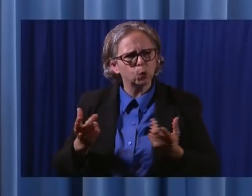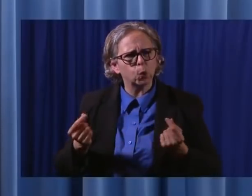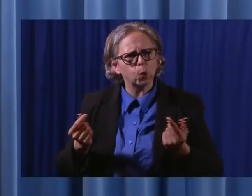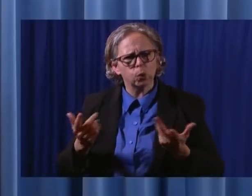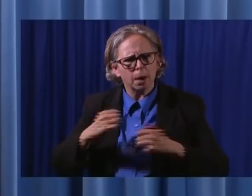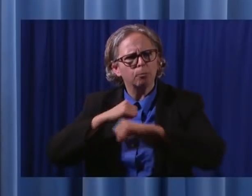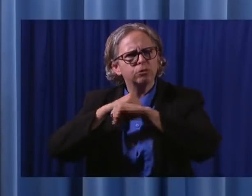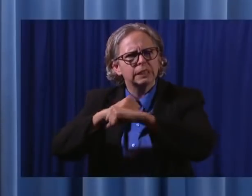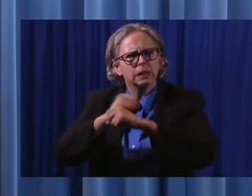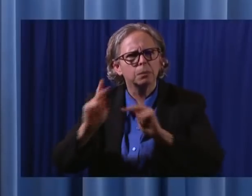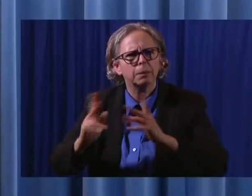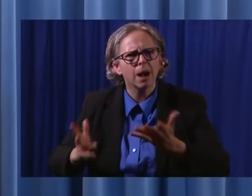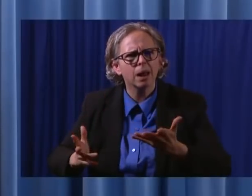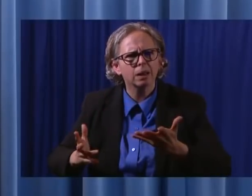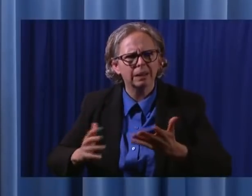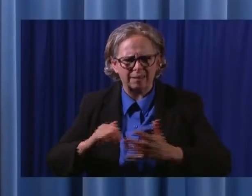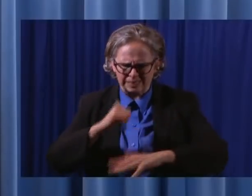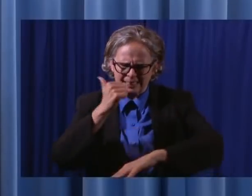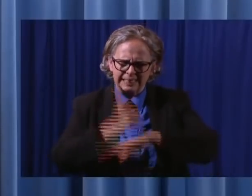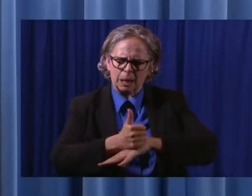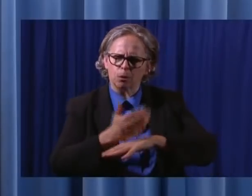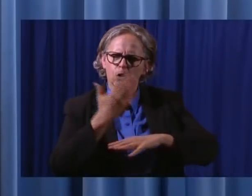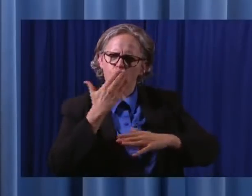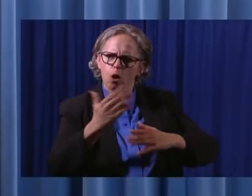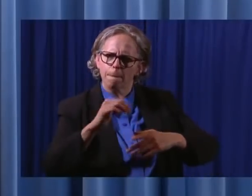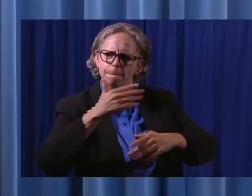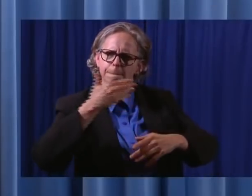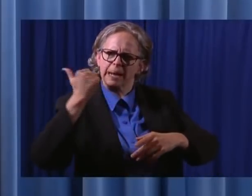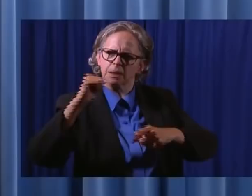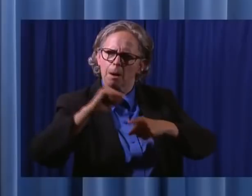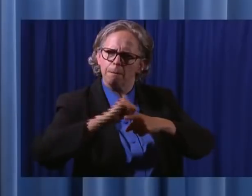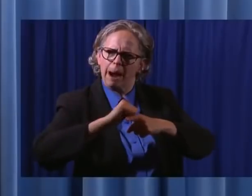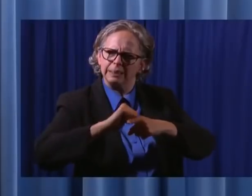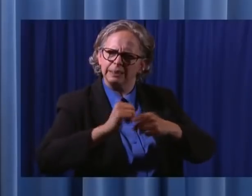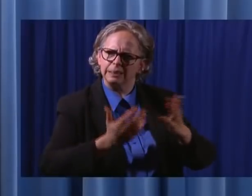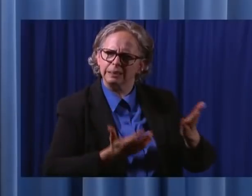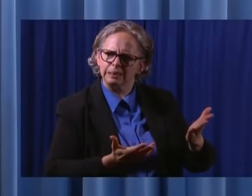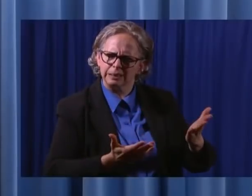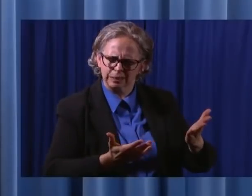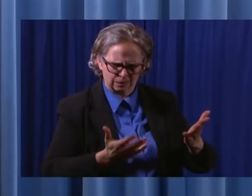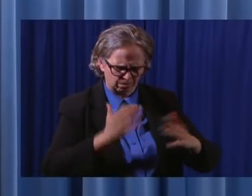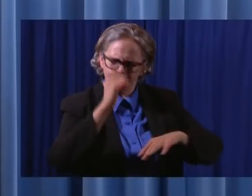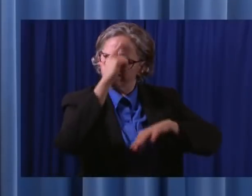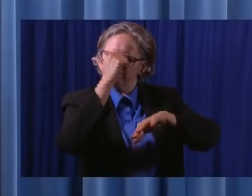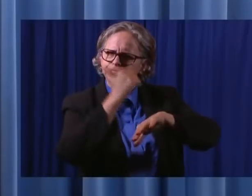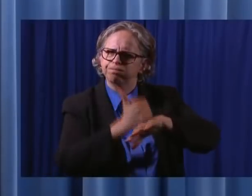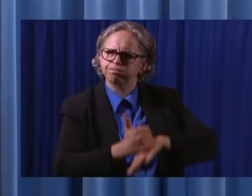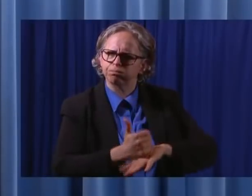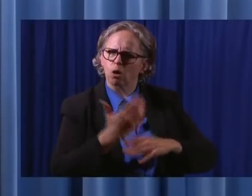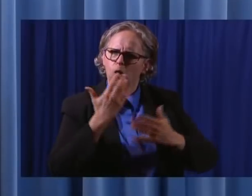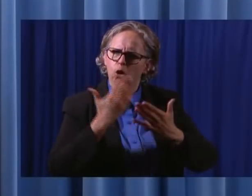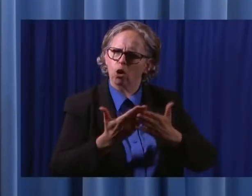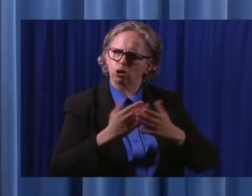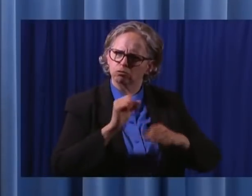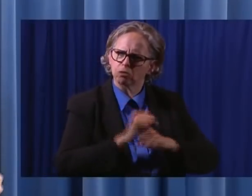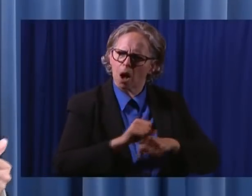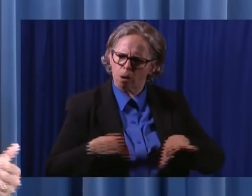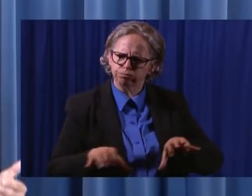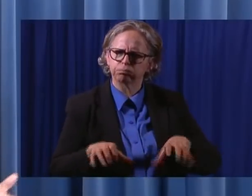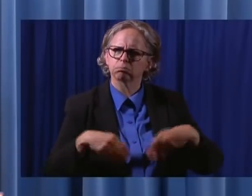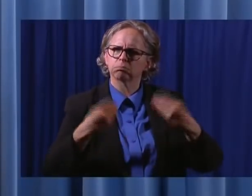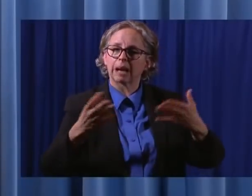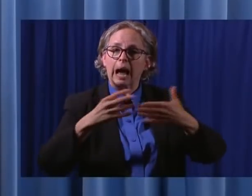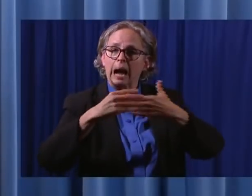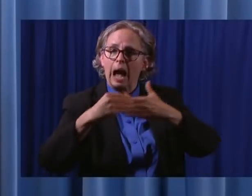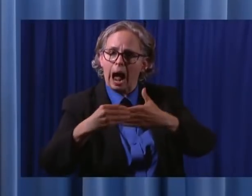practices. We have good practices. I think we've done as well as any state in giving people guidance